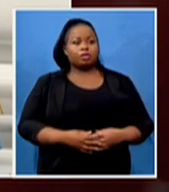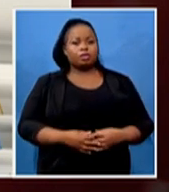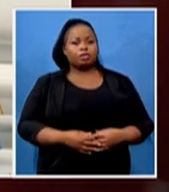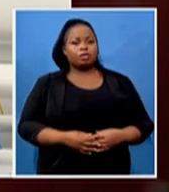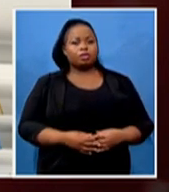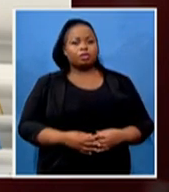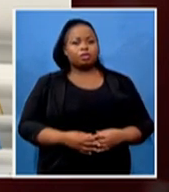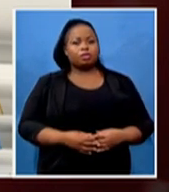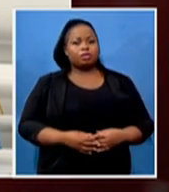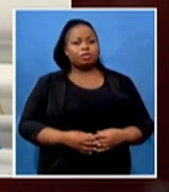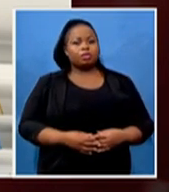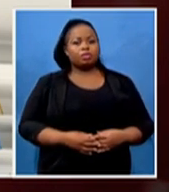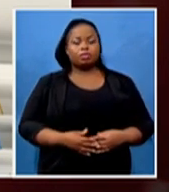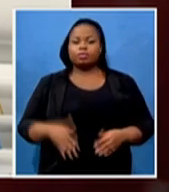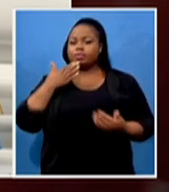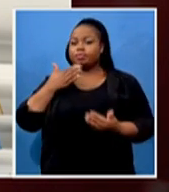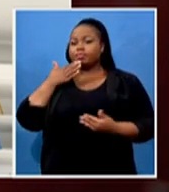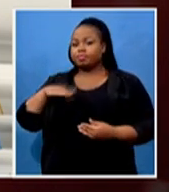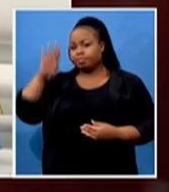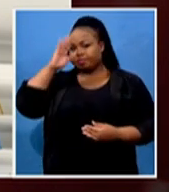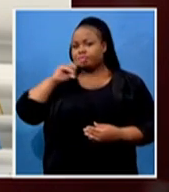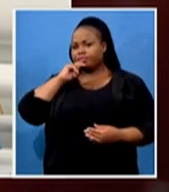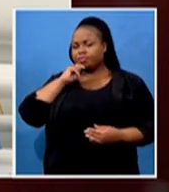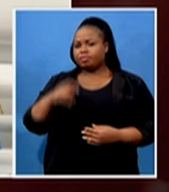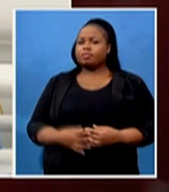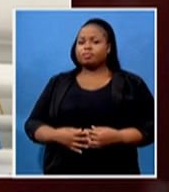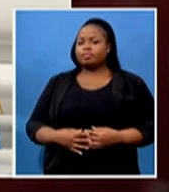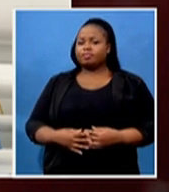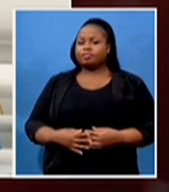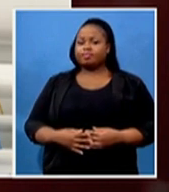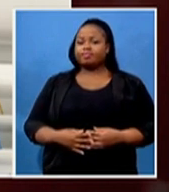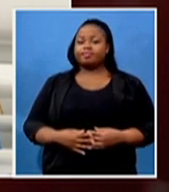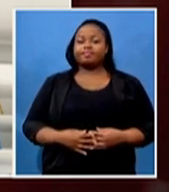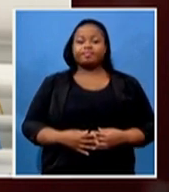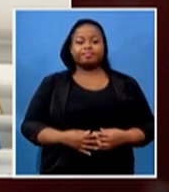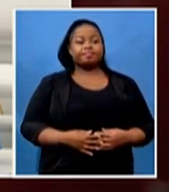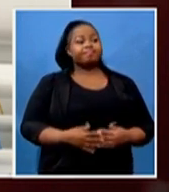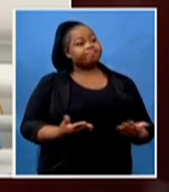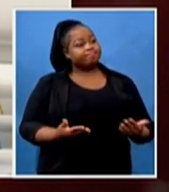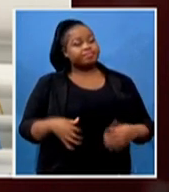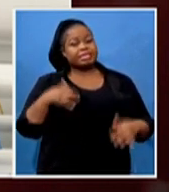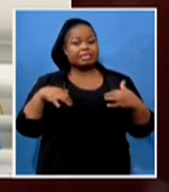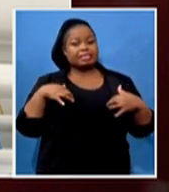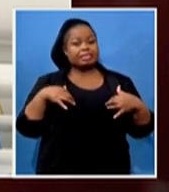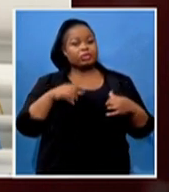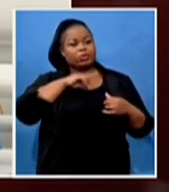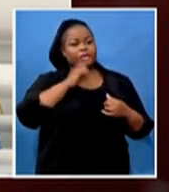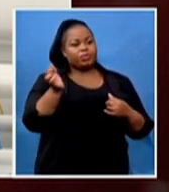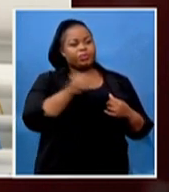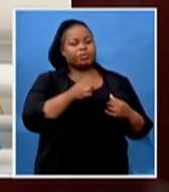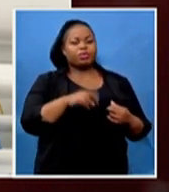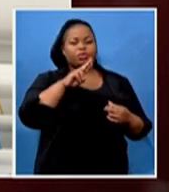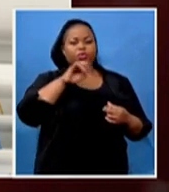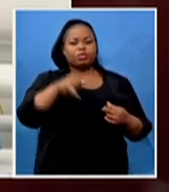morning. There's such excitement about your appointment. Your UJ counterpart, Chilidze Marwala, and another academic